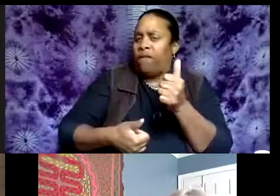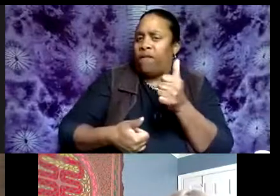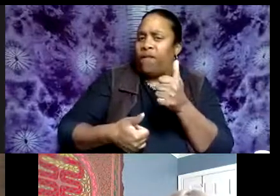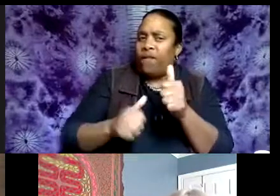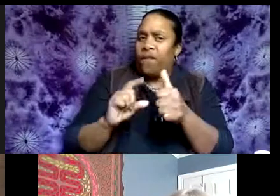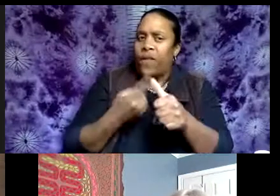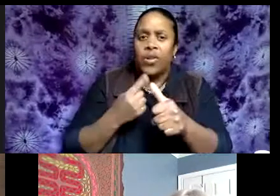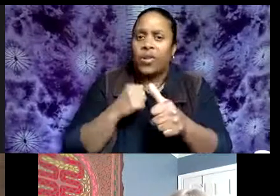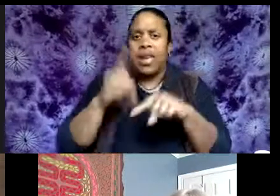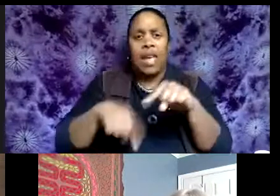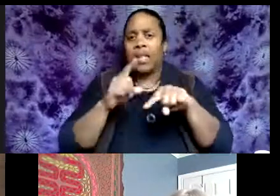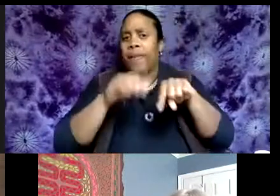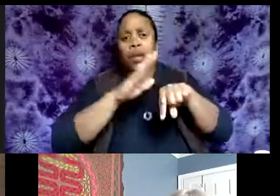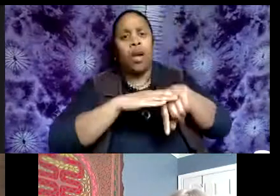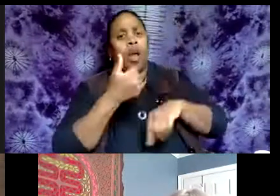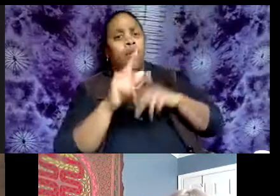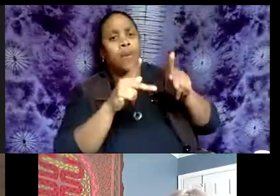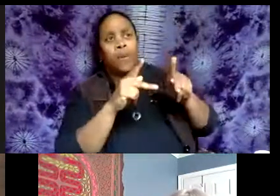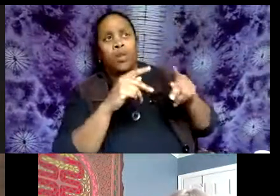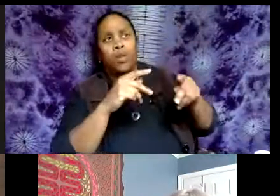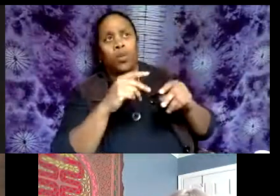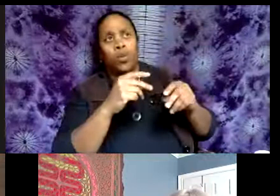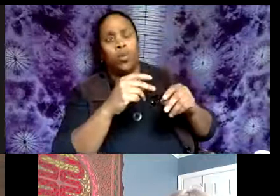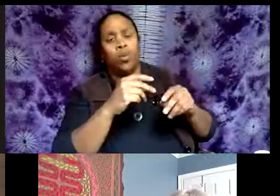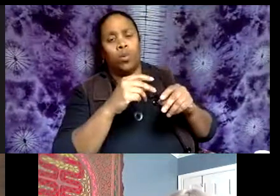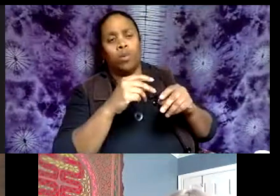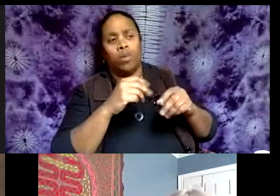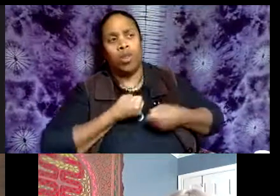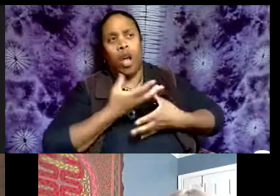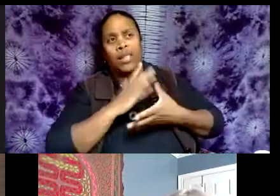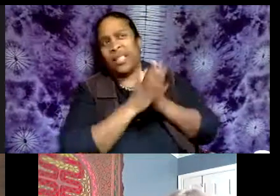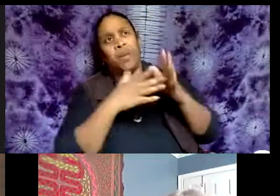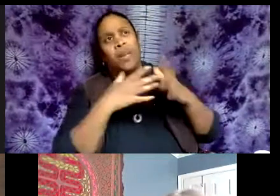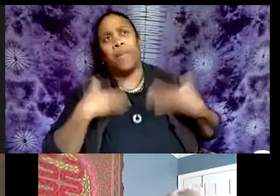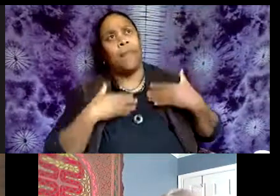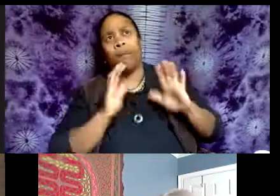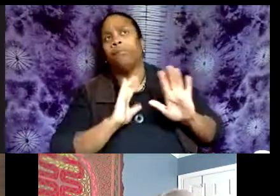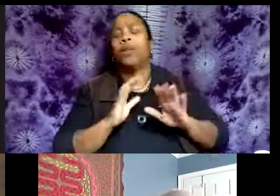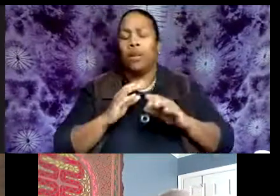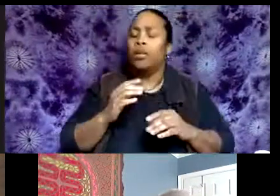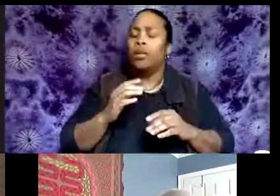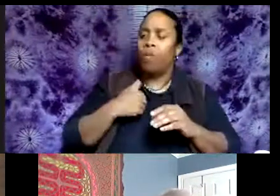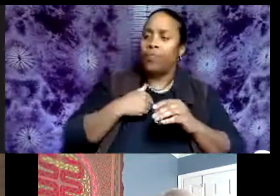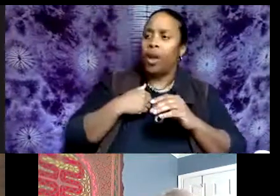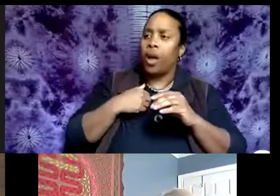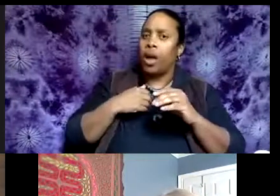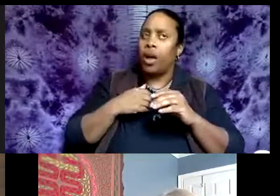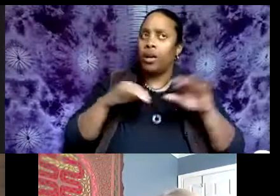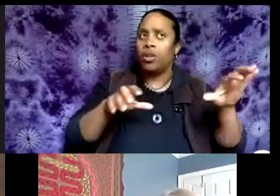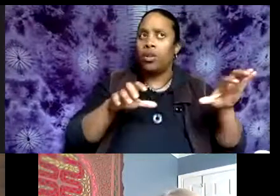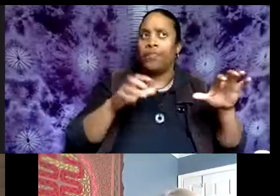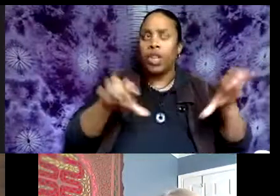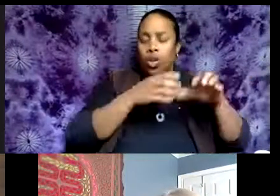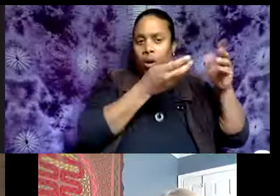need. So I use my readings for that. I do mediumship readings as well, which have helped with relationships,